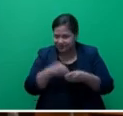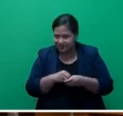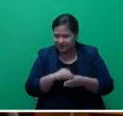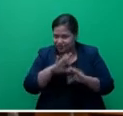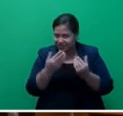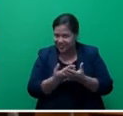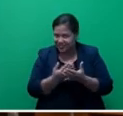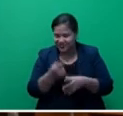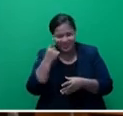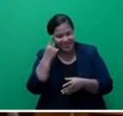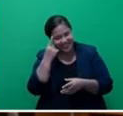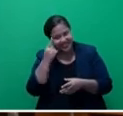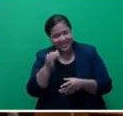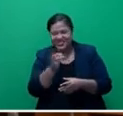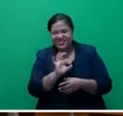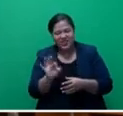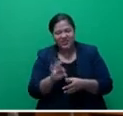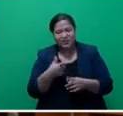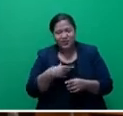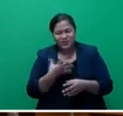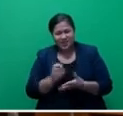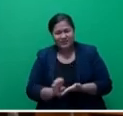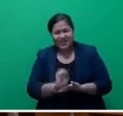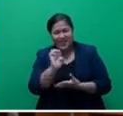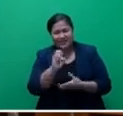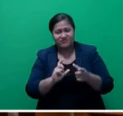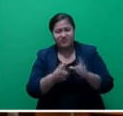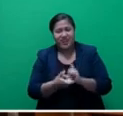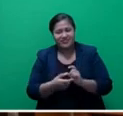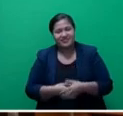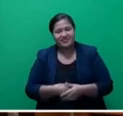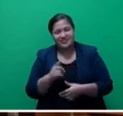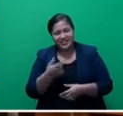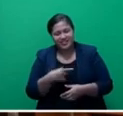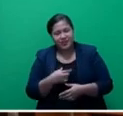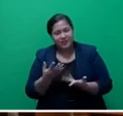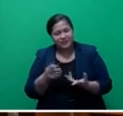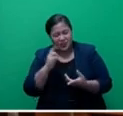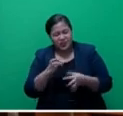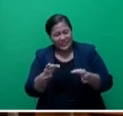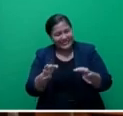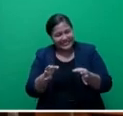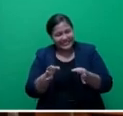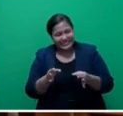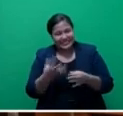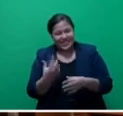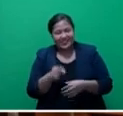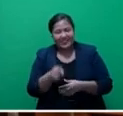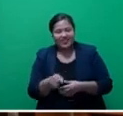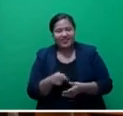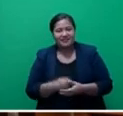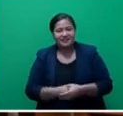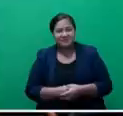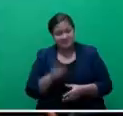that's off the cards. I think the economic climate at the moment would tell you that that would probably be a little later rather than just now. I hope